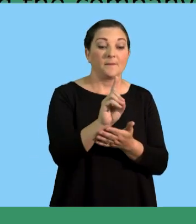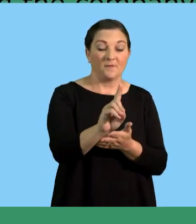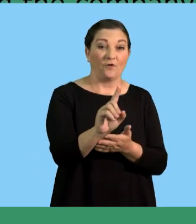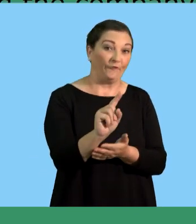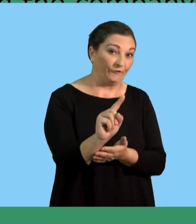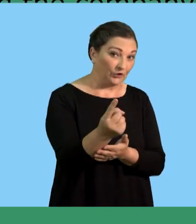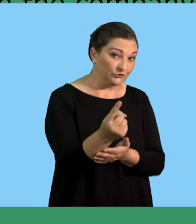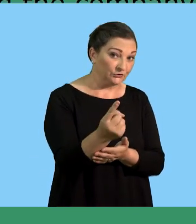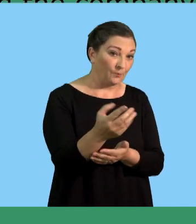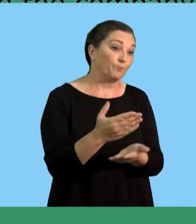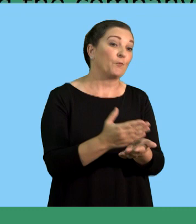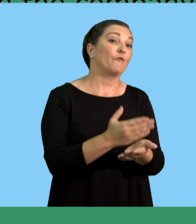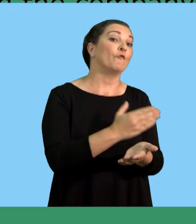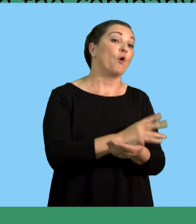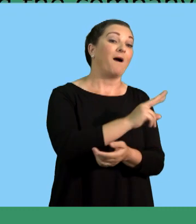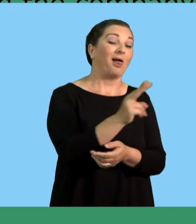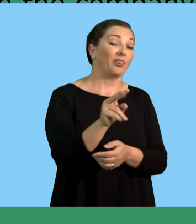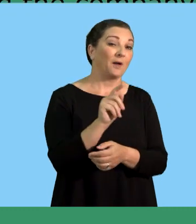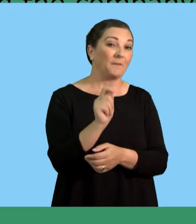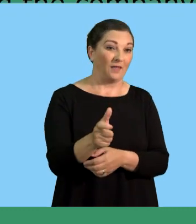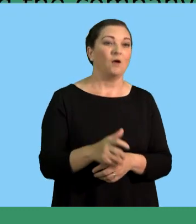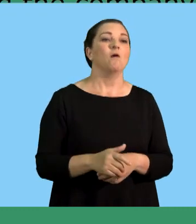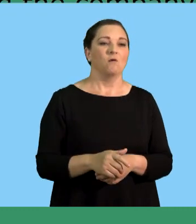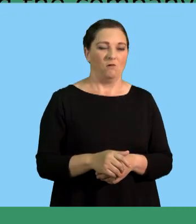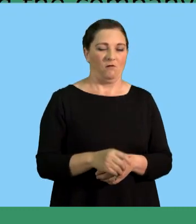about preference